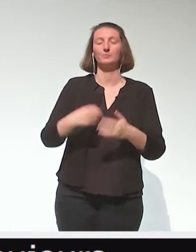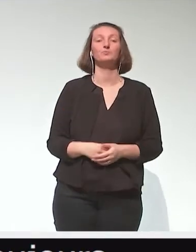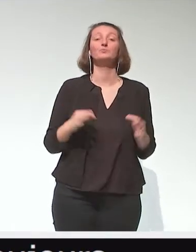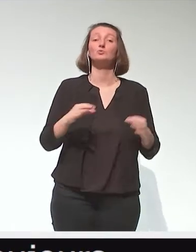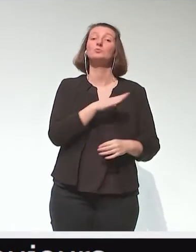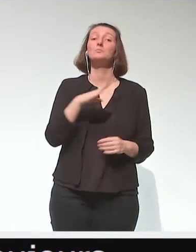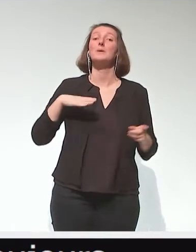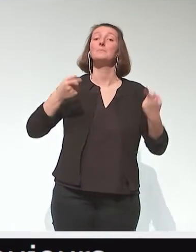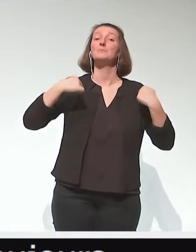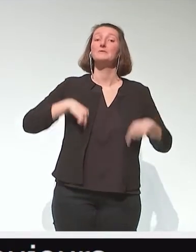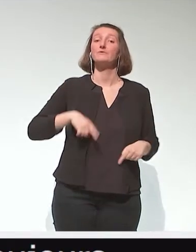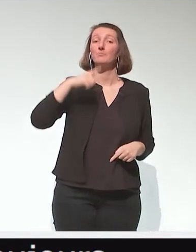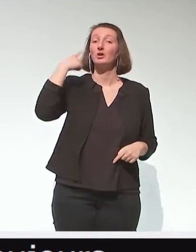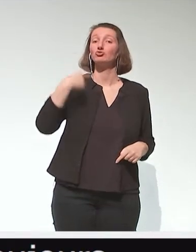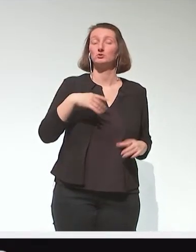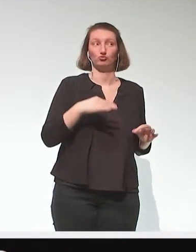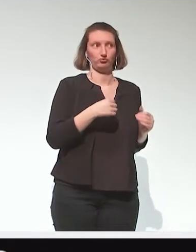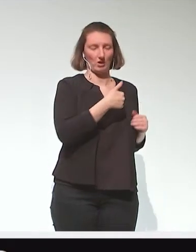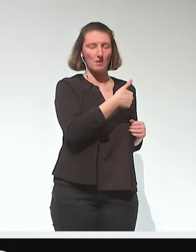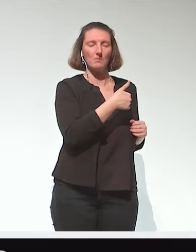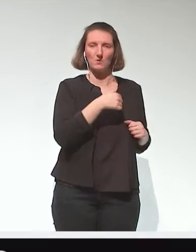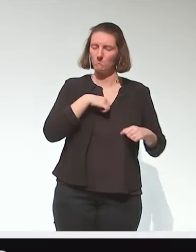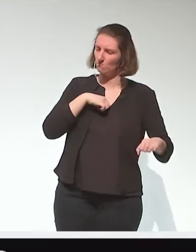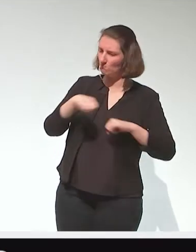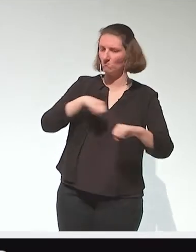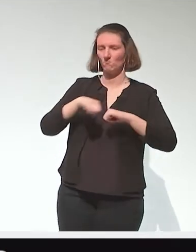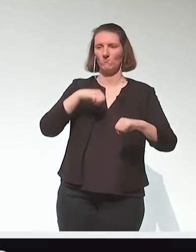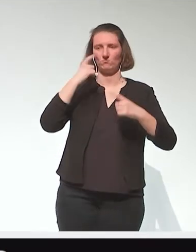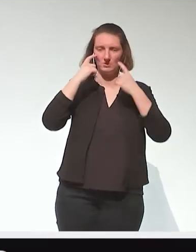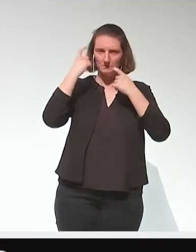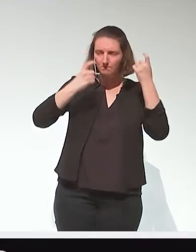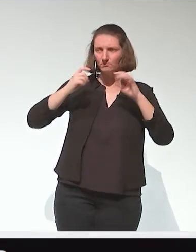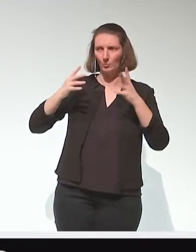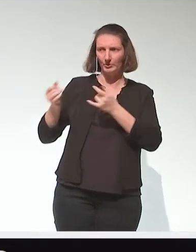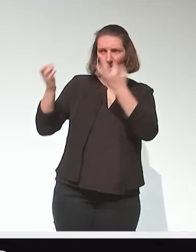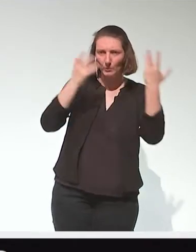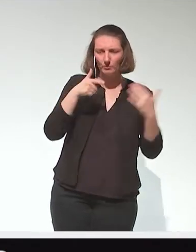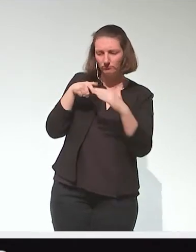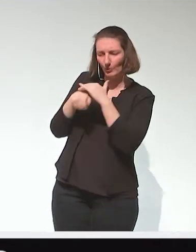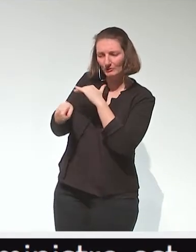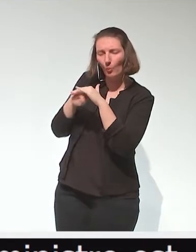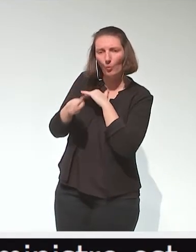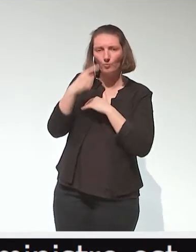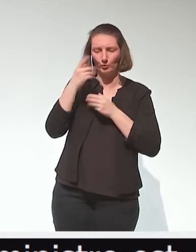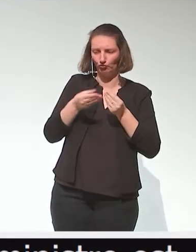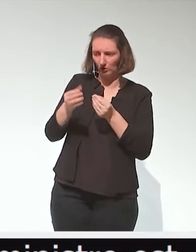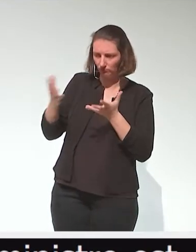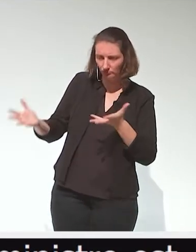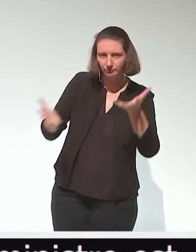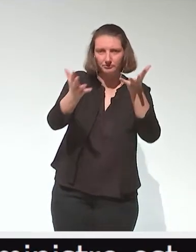capitalising upon that. The minister is very active in reforming the computation of allowances